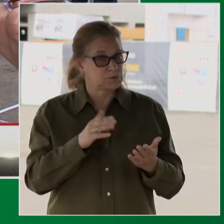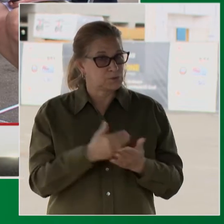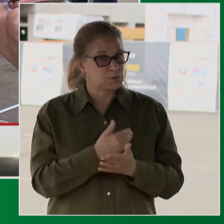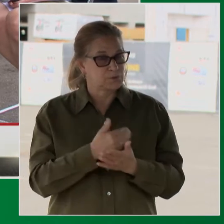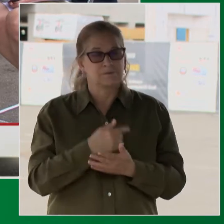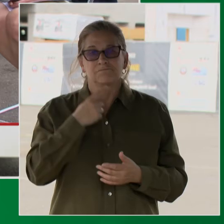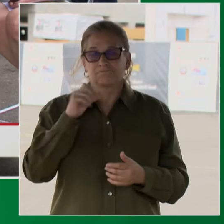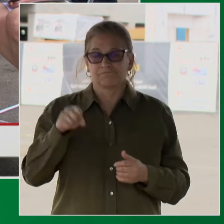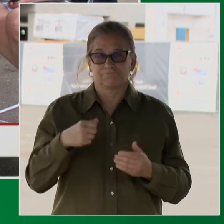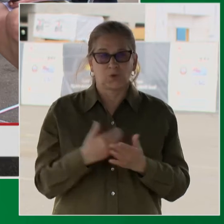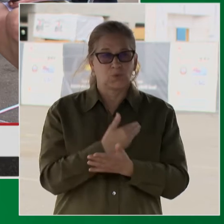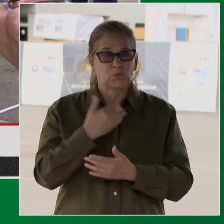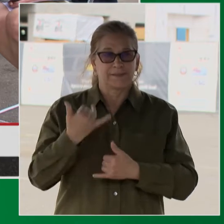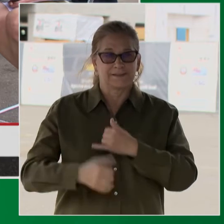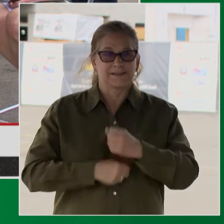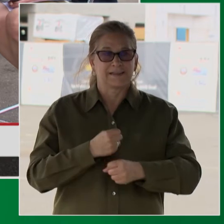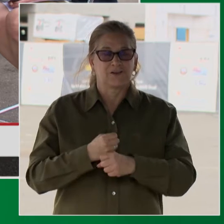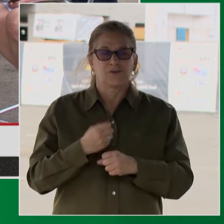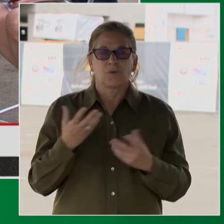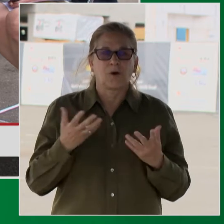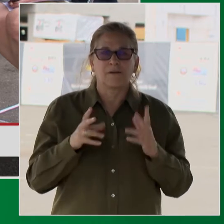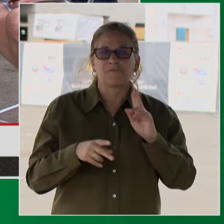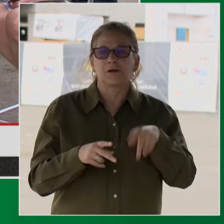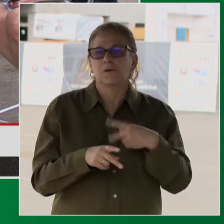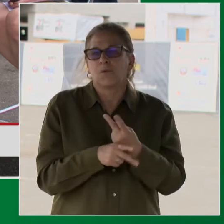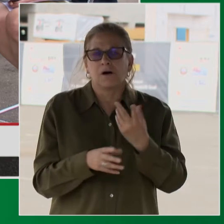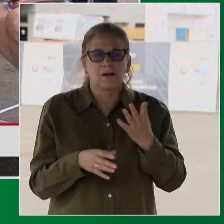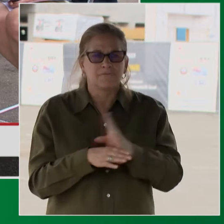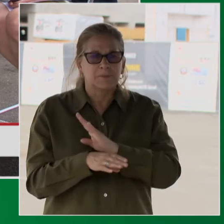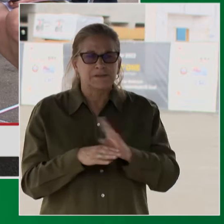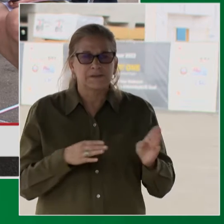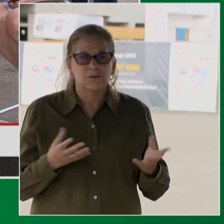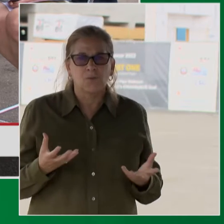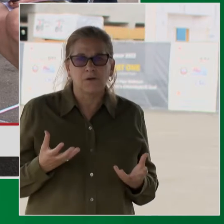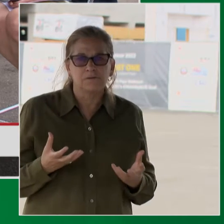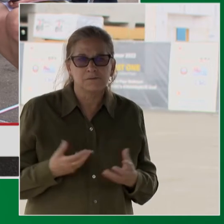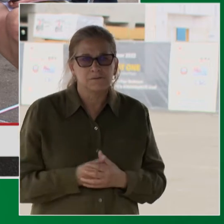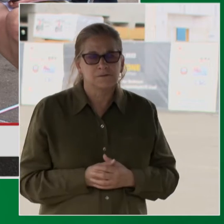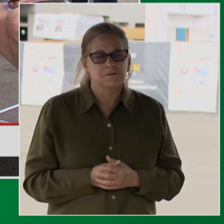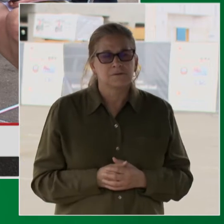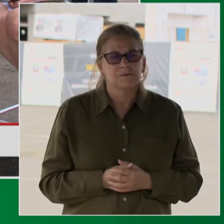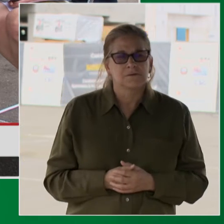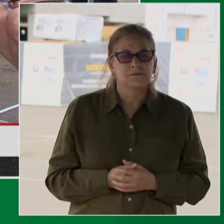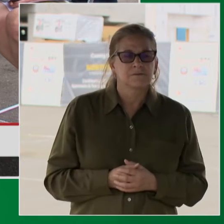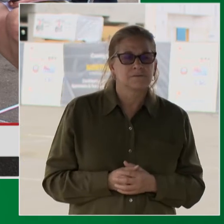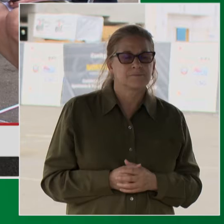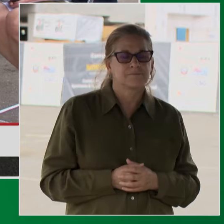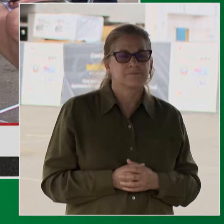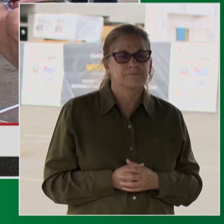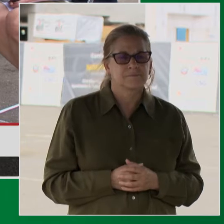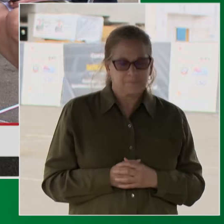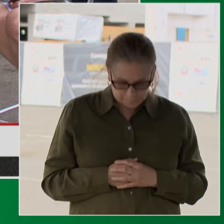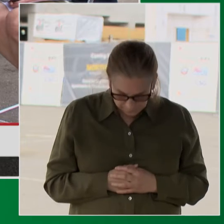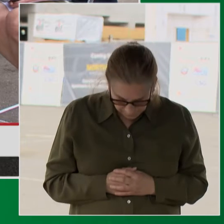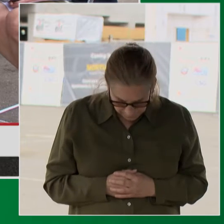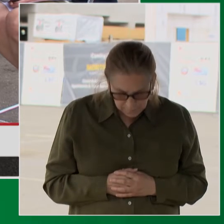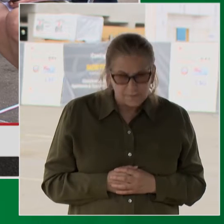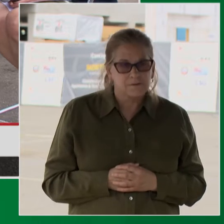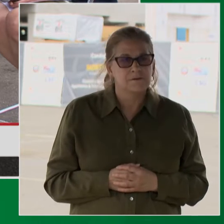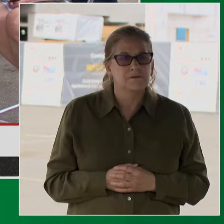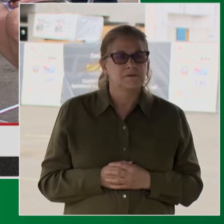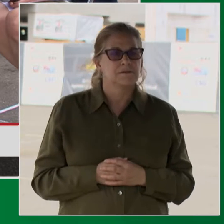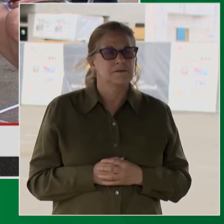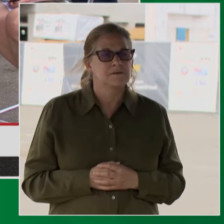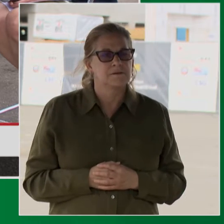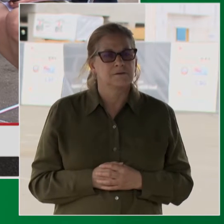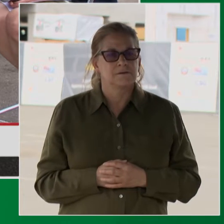year. What kind of businesses, you mentioned, if you wanted to expand or if you wanted to start one, what should people look for? How should they